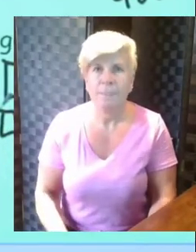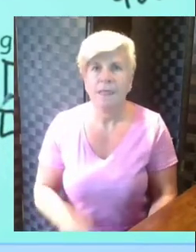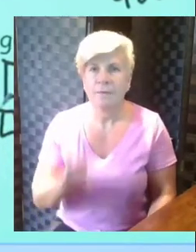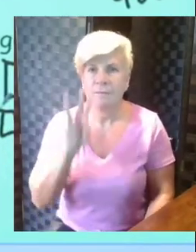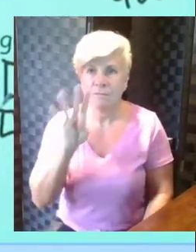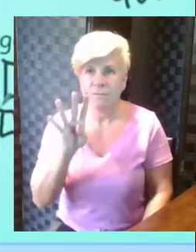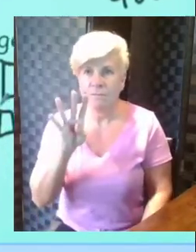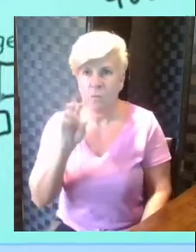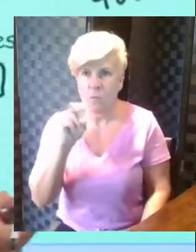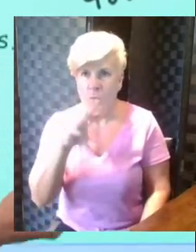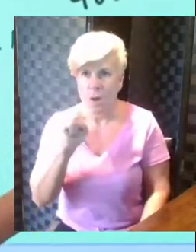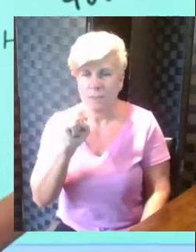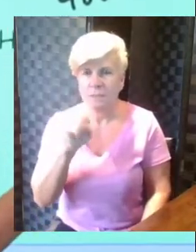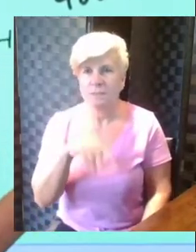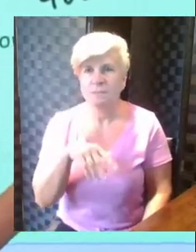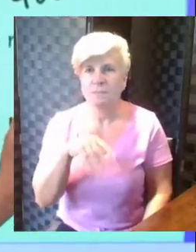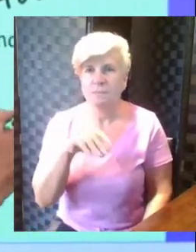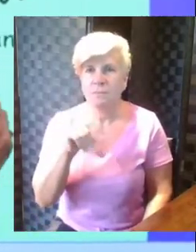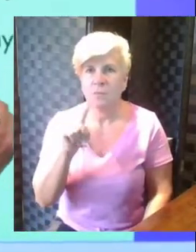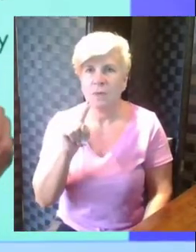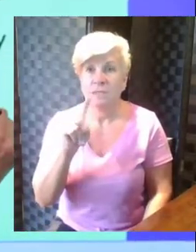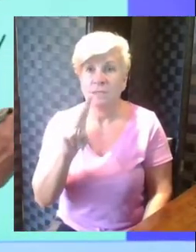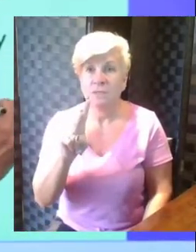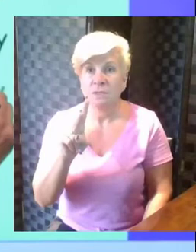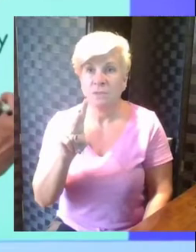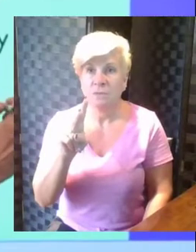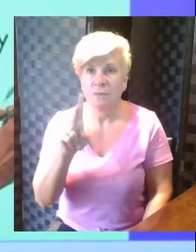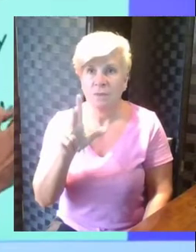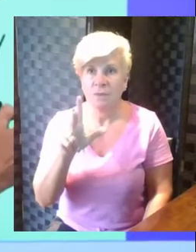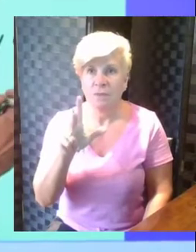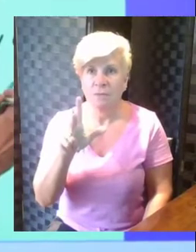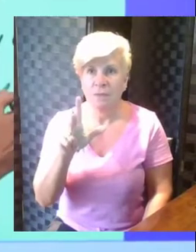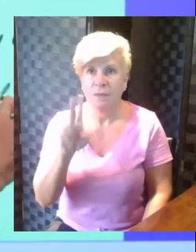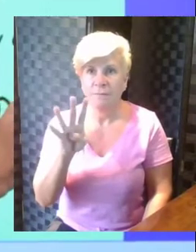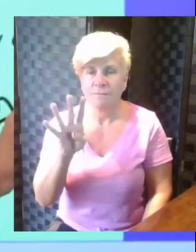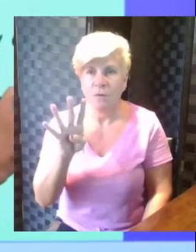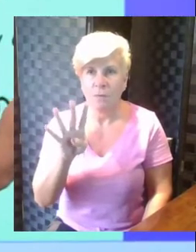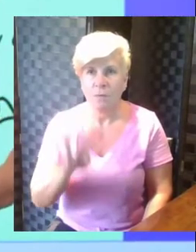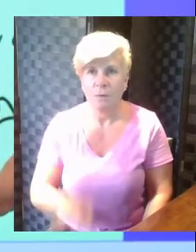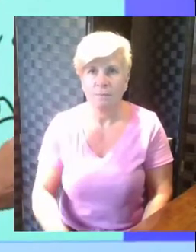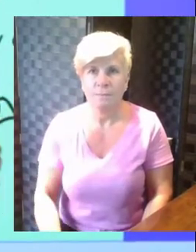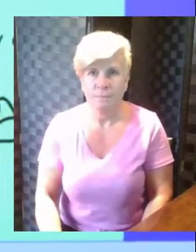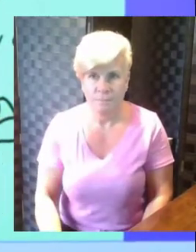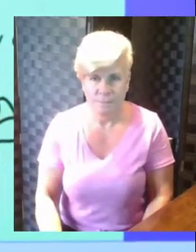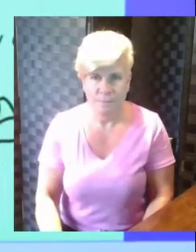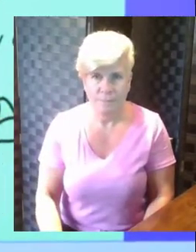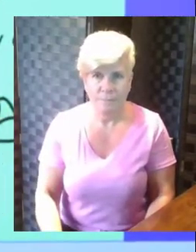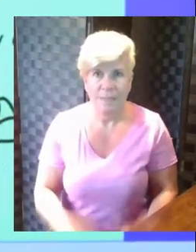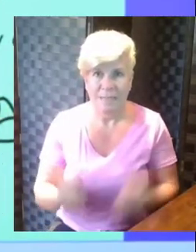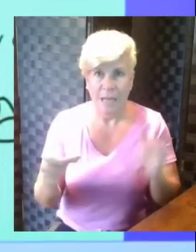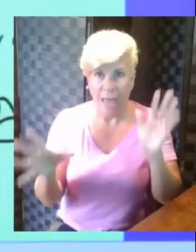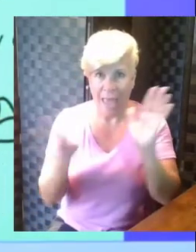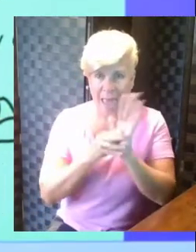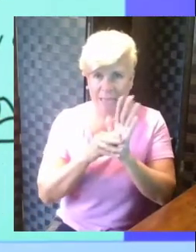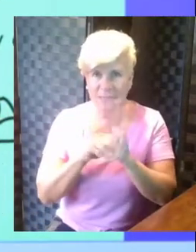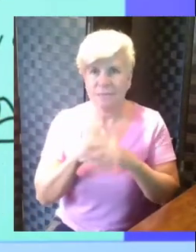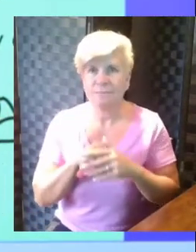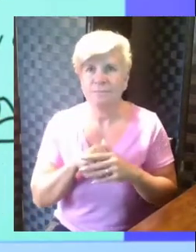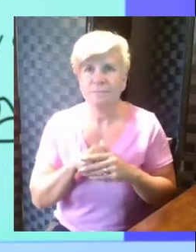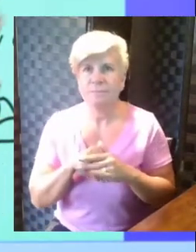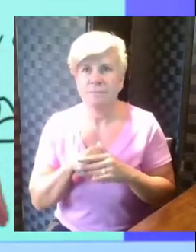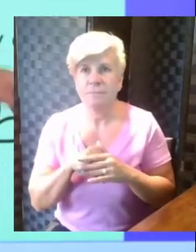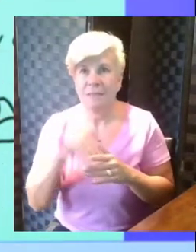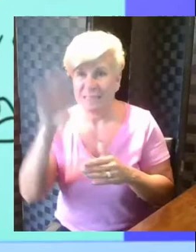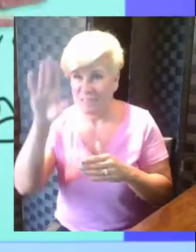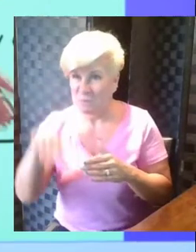60. And then those 4 units. 1, 2, 3, 4. Okay, so now I'm going to add all those together. Well,